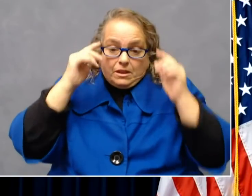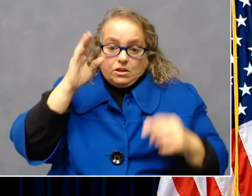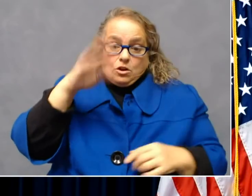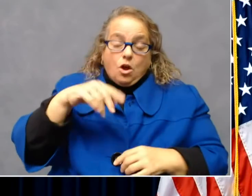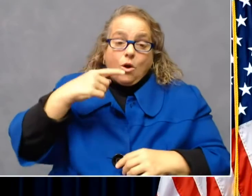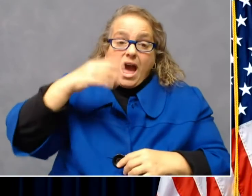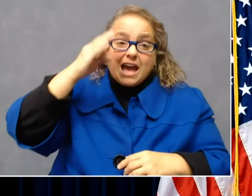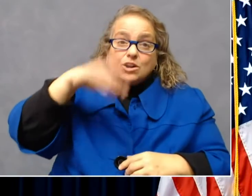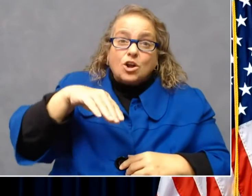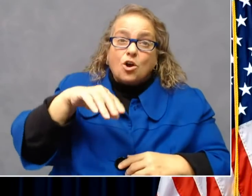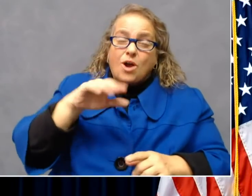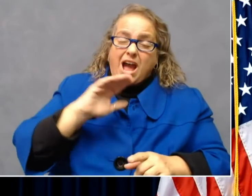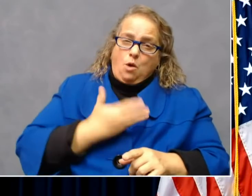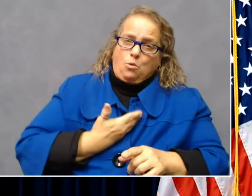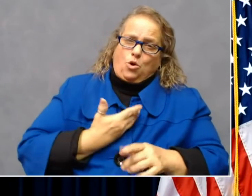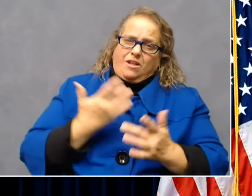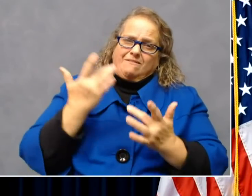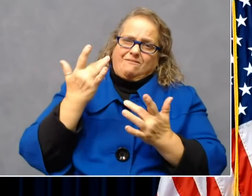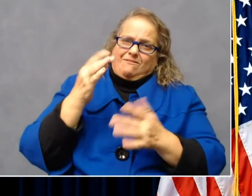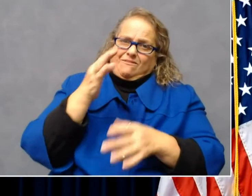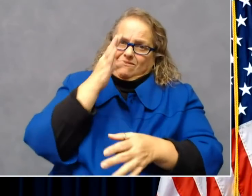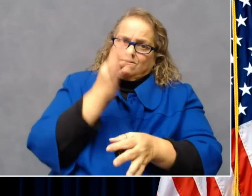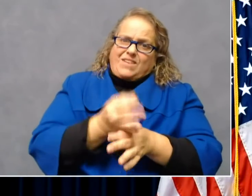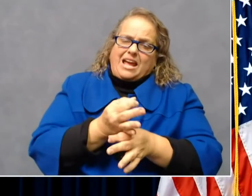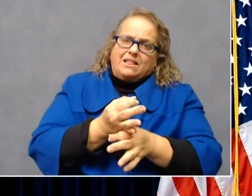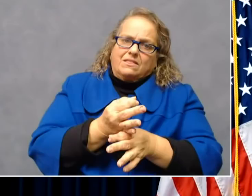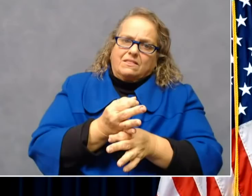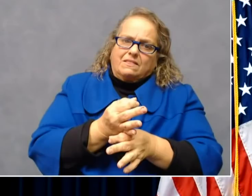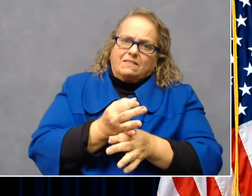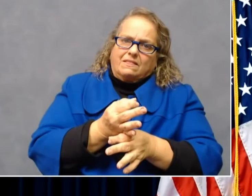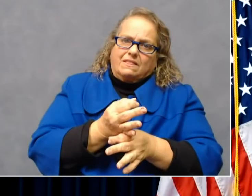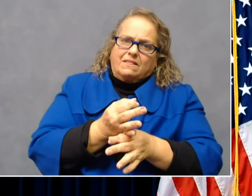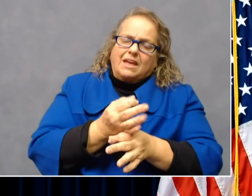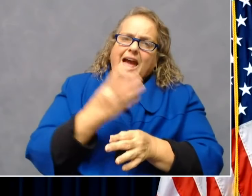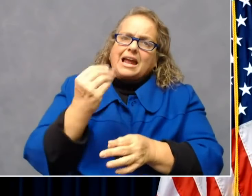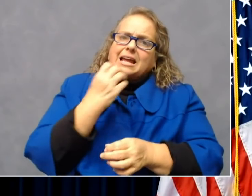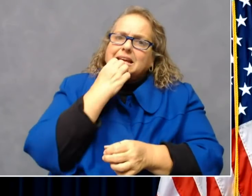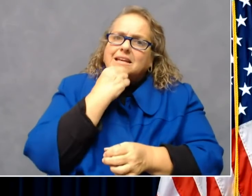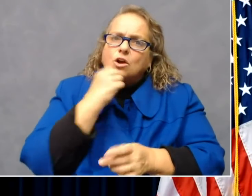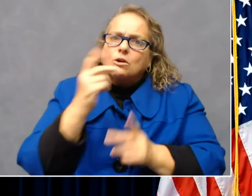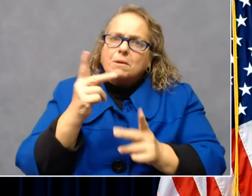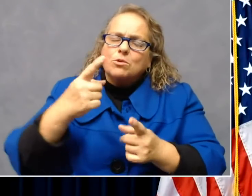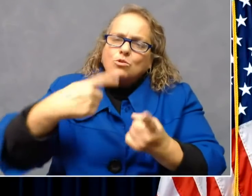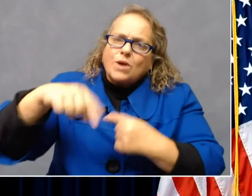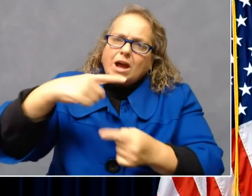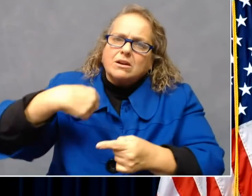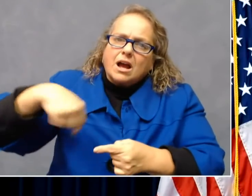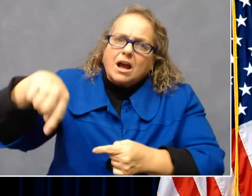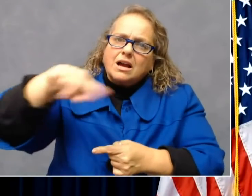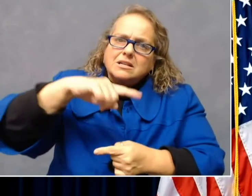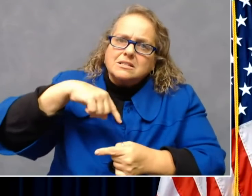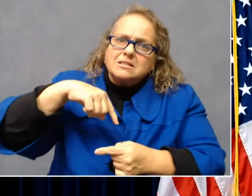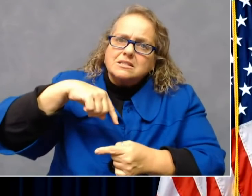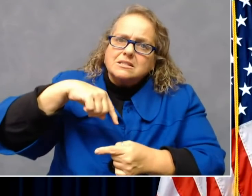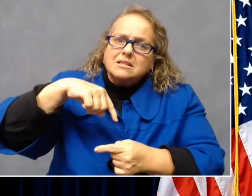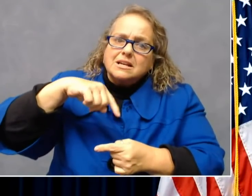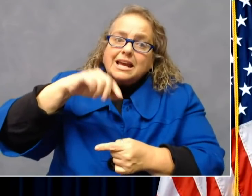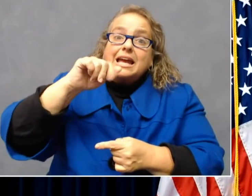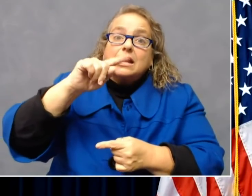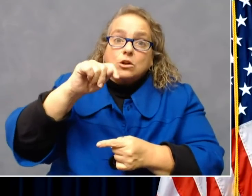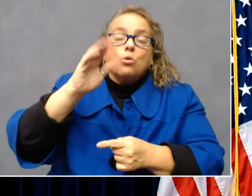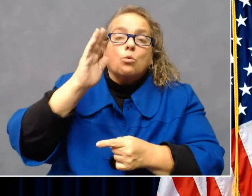our faith and trying to care about the people around us. And this is going to overwhelm schools that are